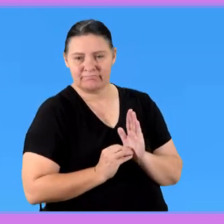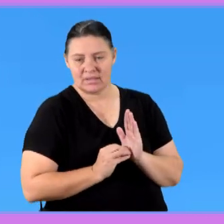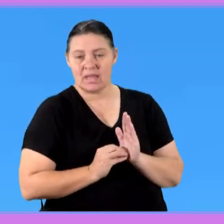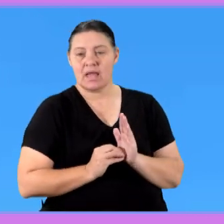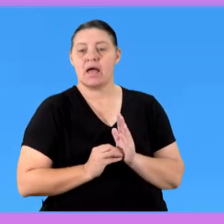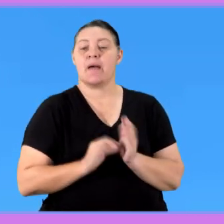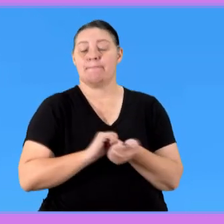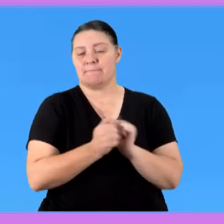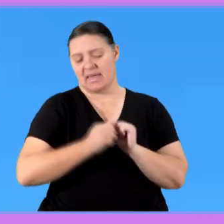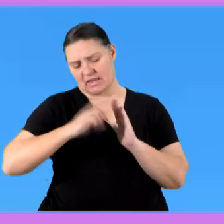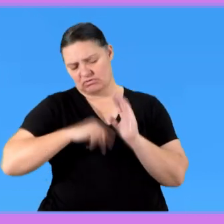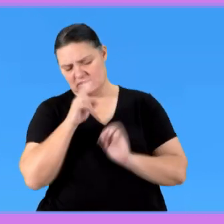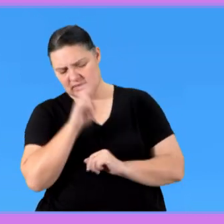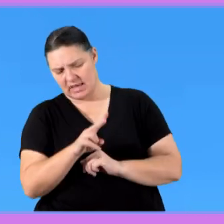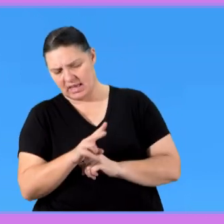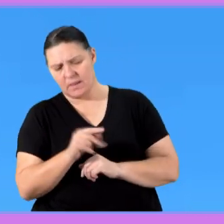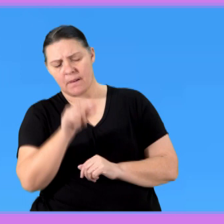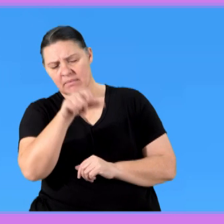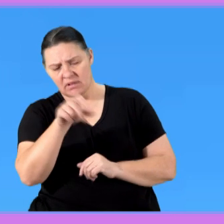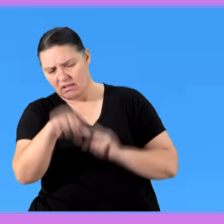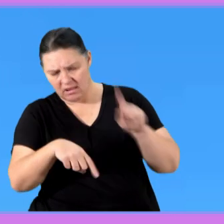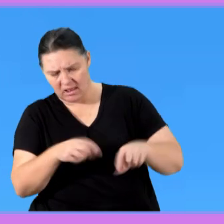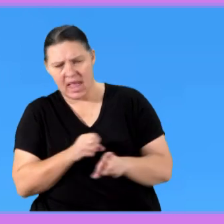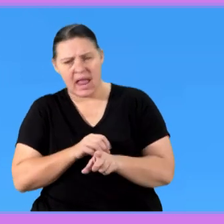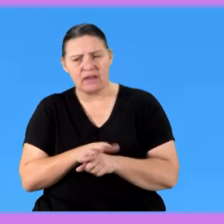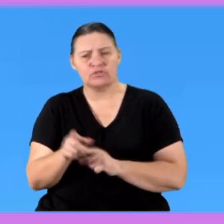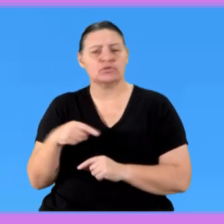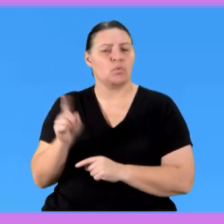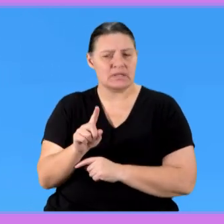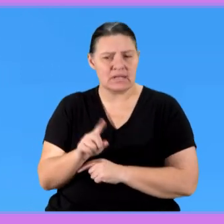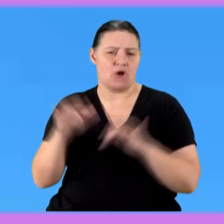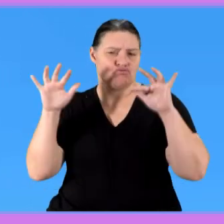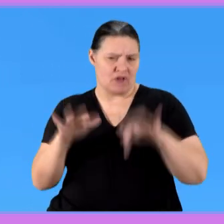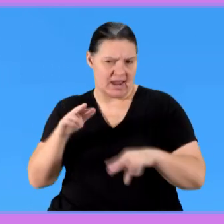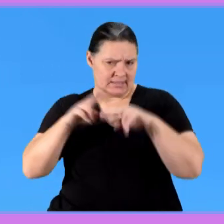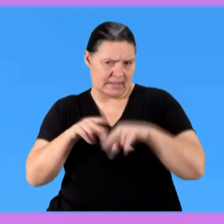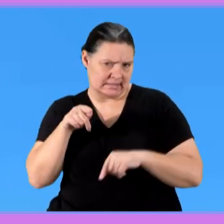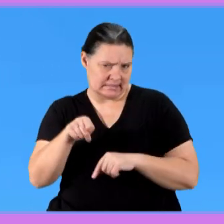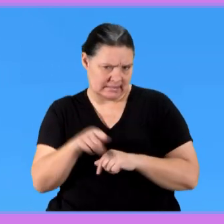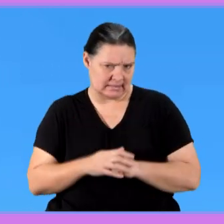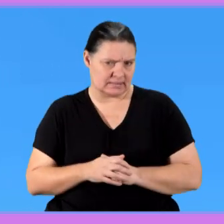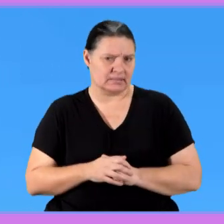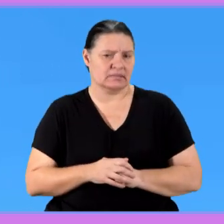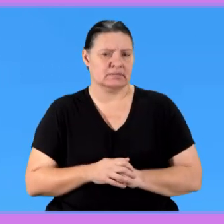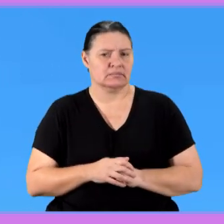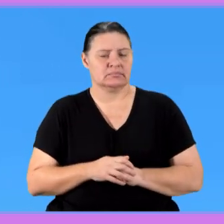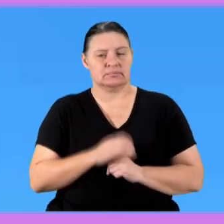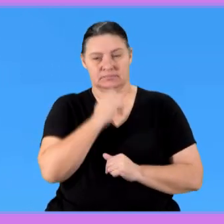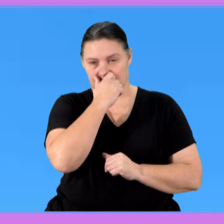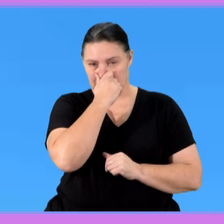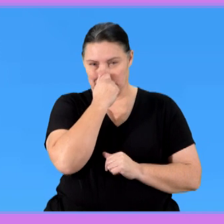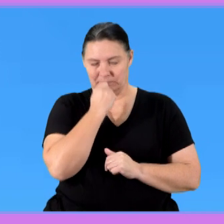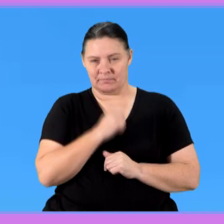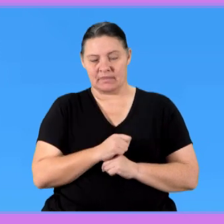mathematical literacy teacher noticed that the late arrival is influenced by the occurrence of rain. Okay?